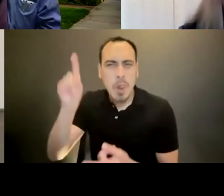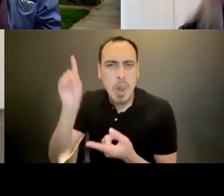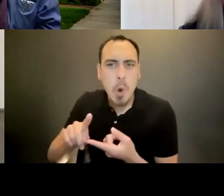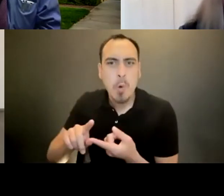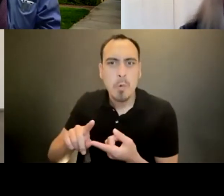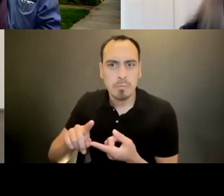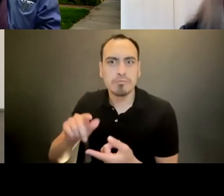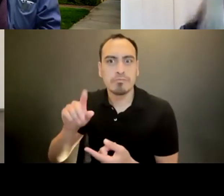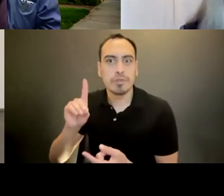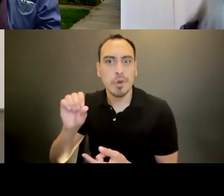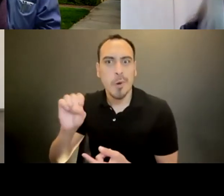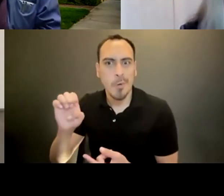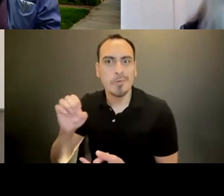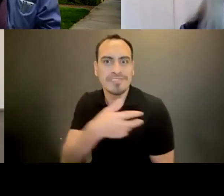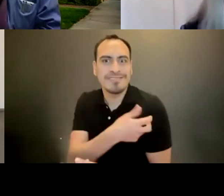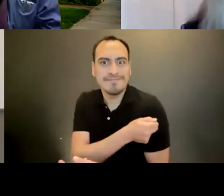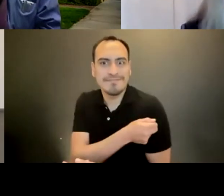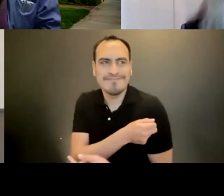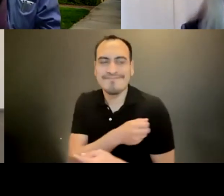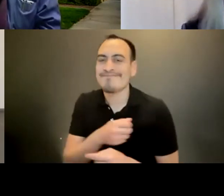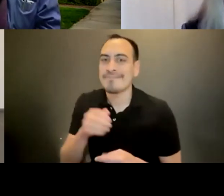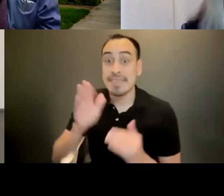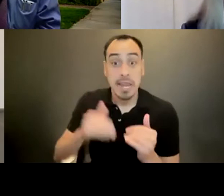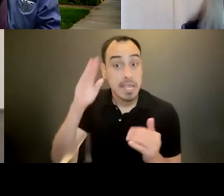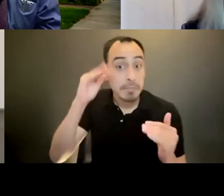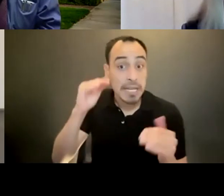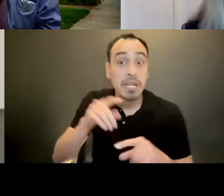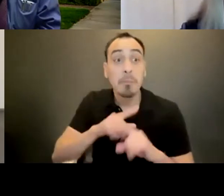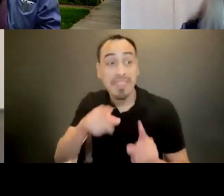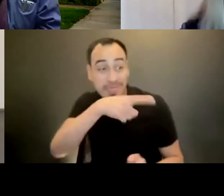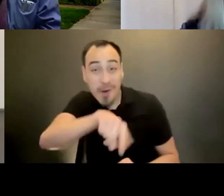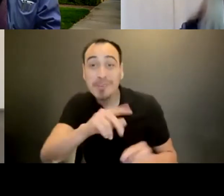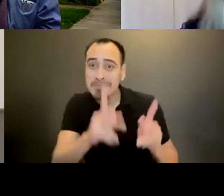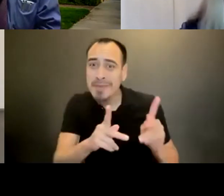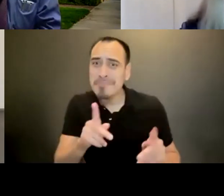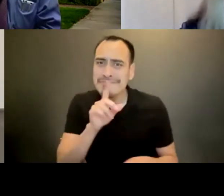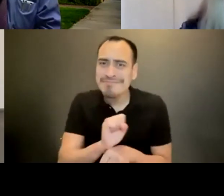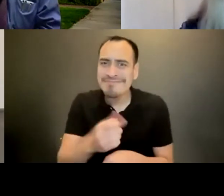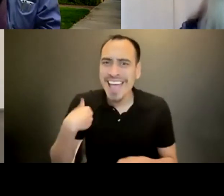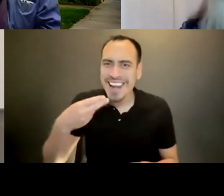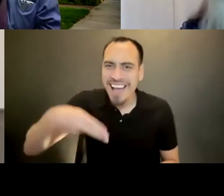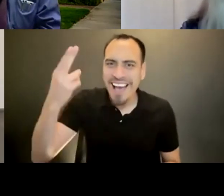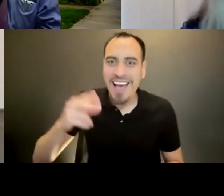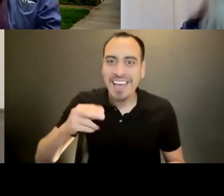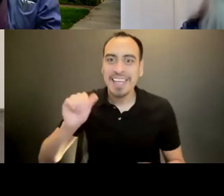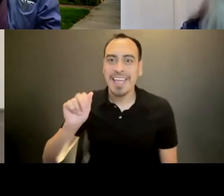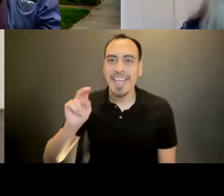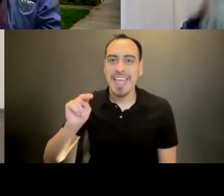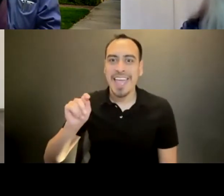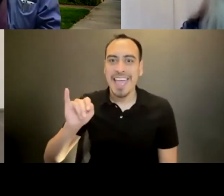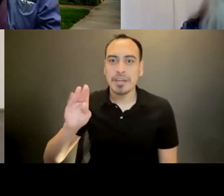patients seem to get higher antibody titers than the people who got the full dose vaccine. And so